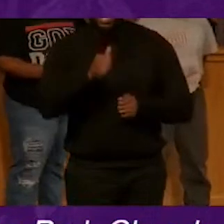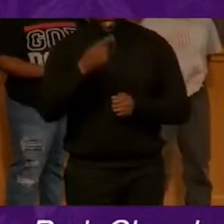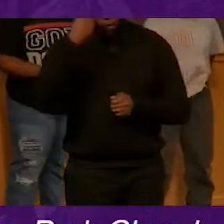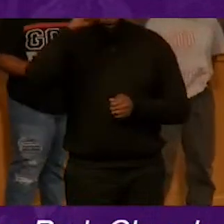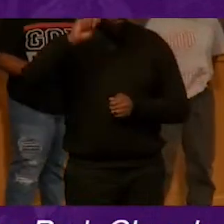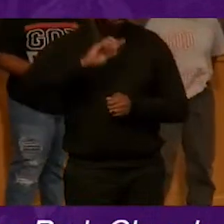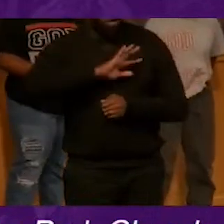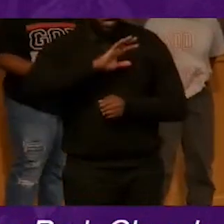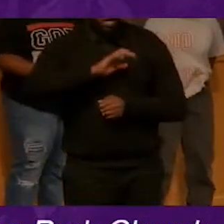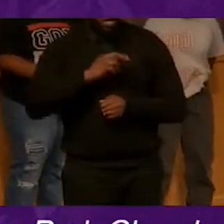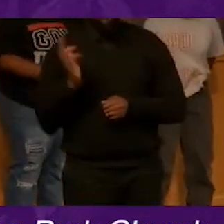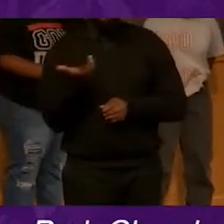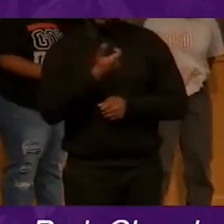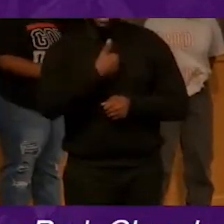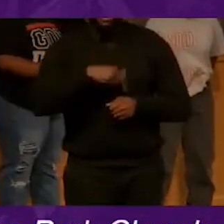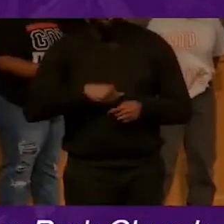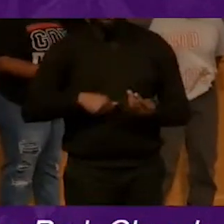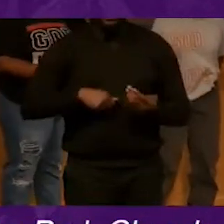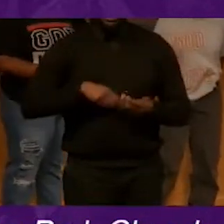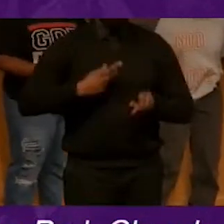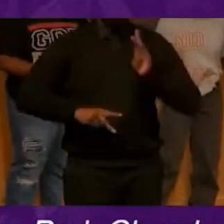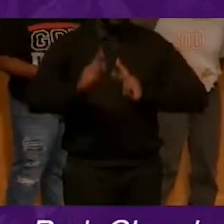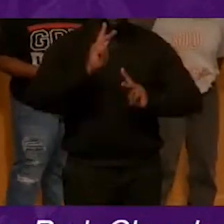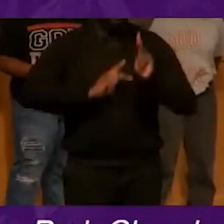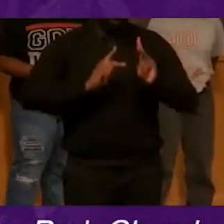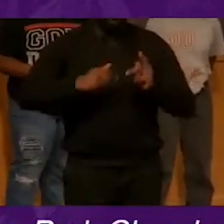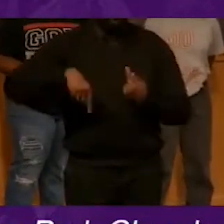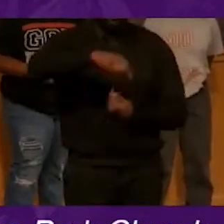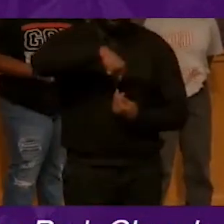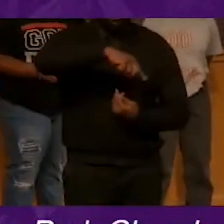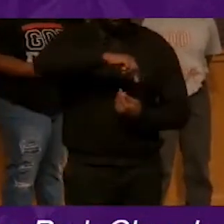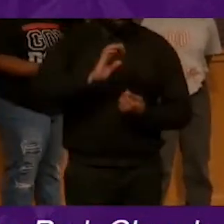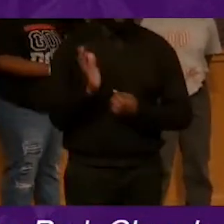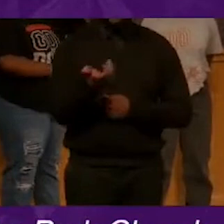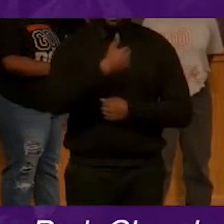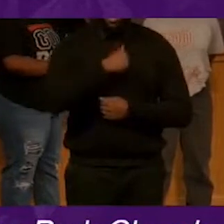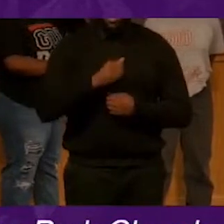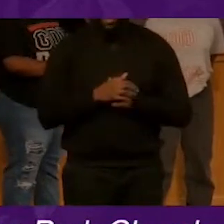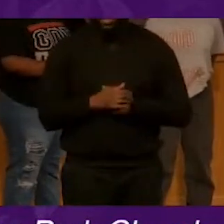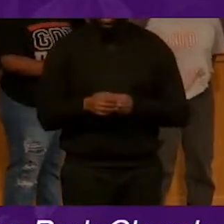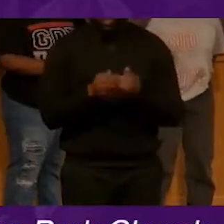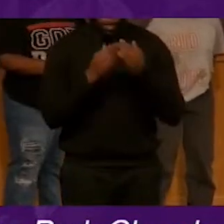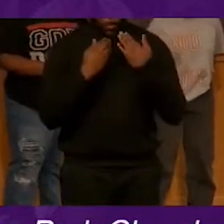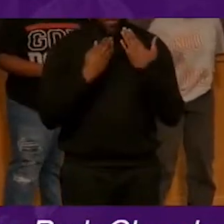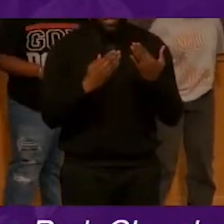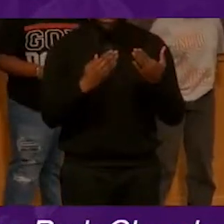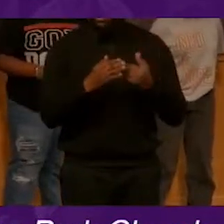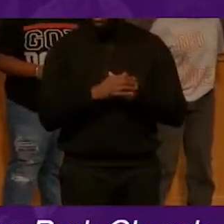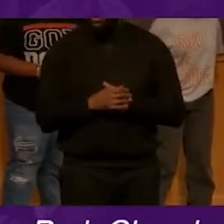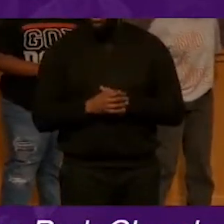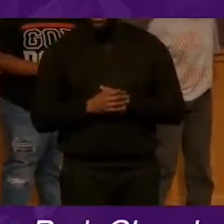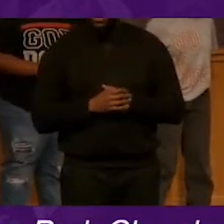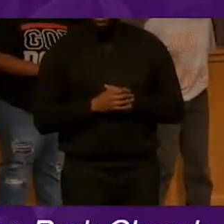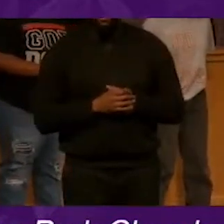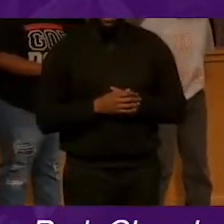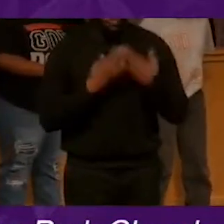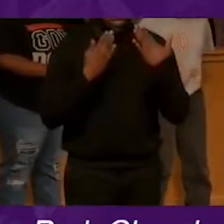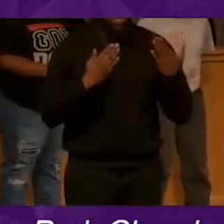God, but for those around us. God, we're grateful. God, we thank you